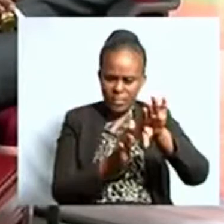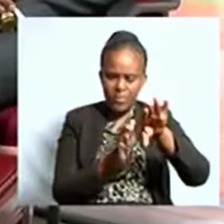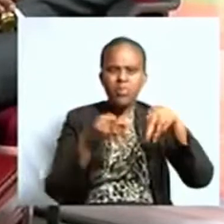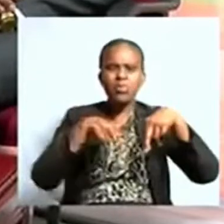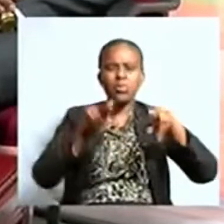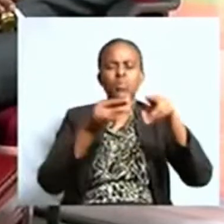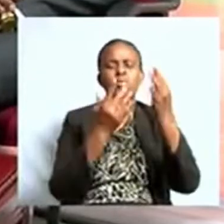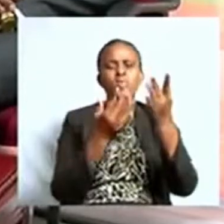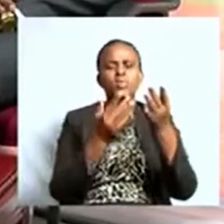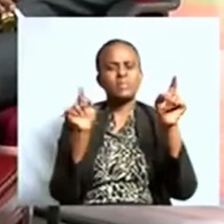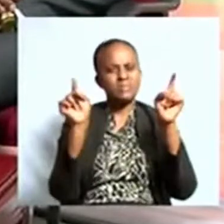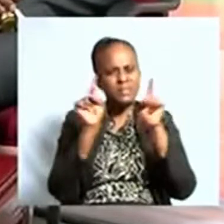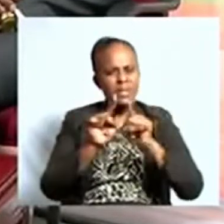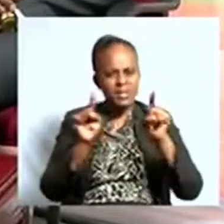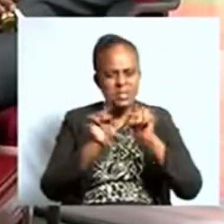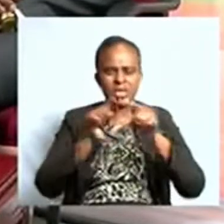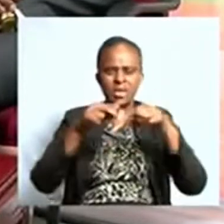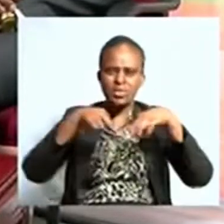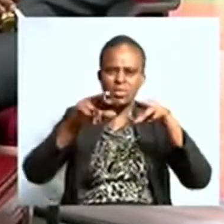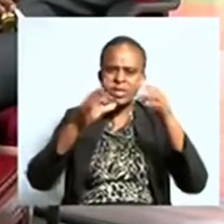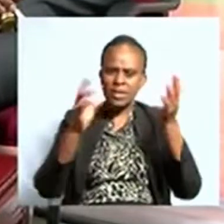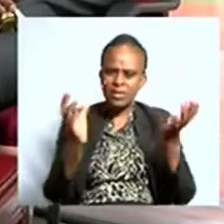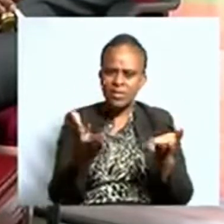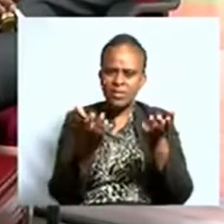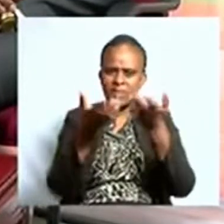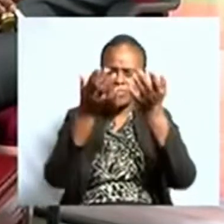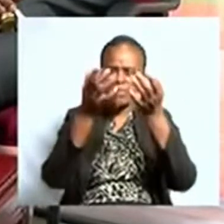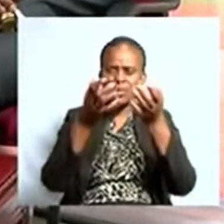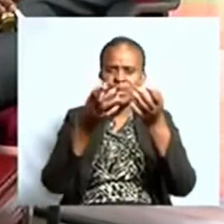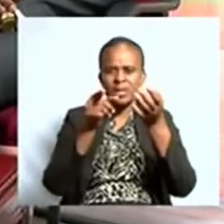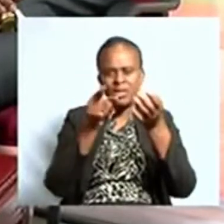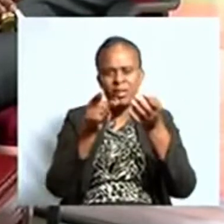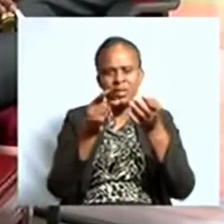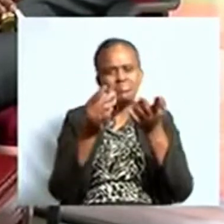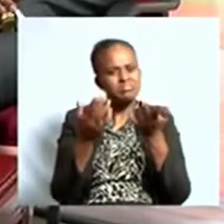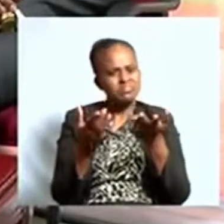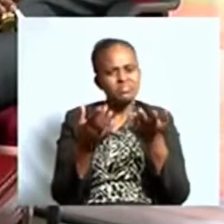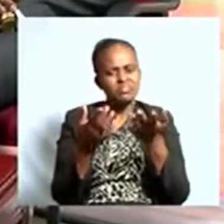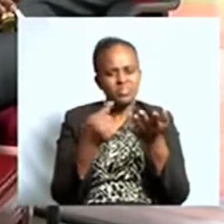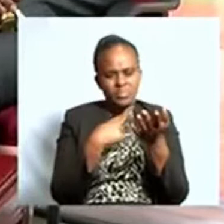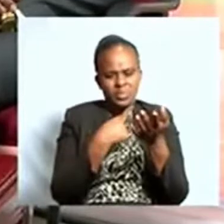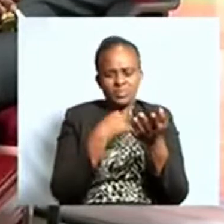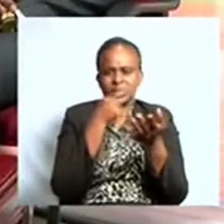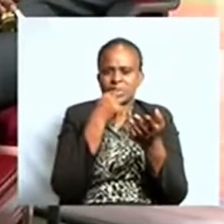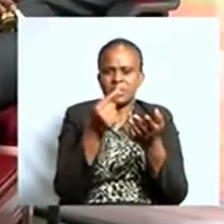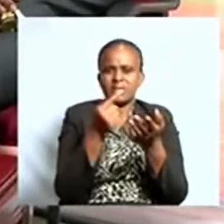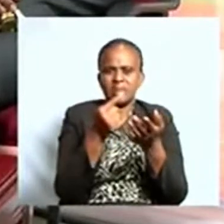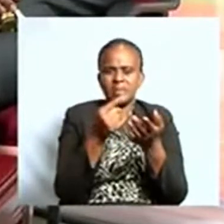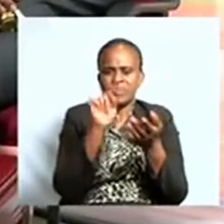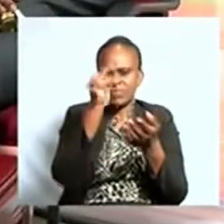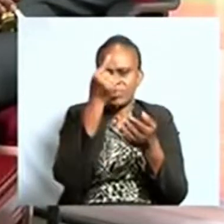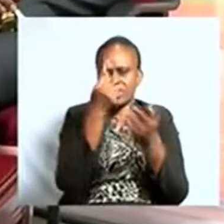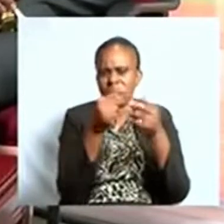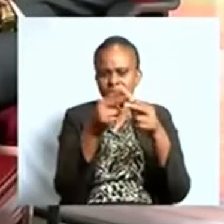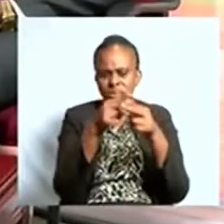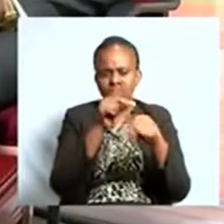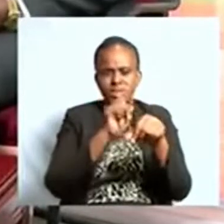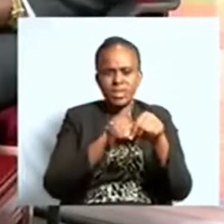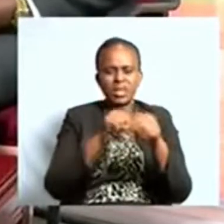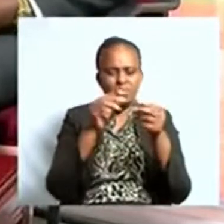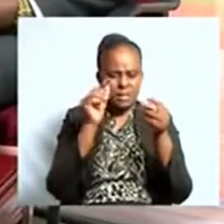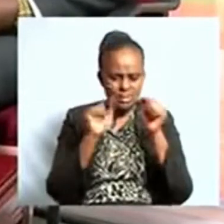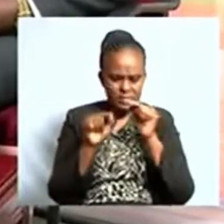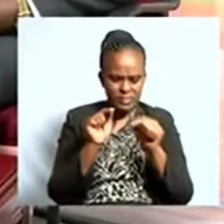Because even those feeder roads he's making, those things are just, I can say, short-term things. Because nobody necessarily,